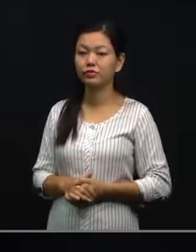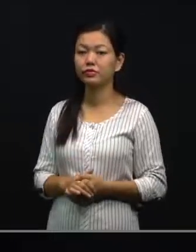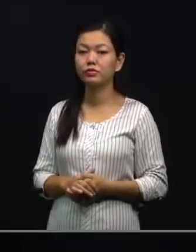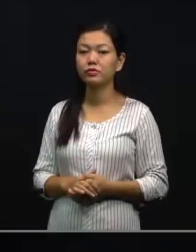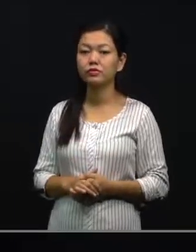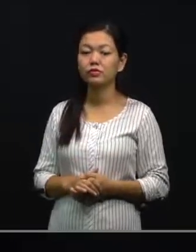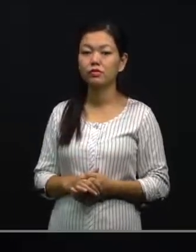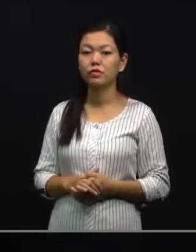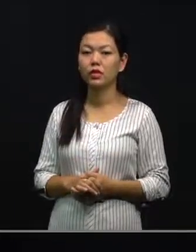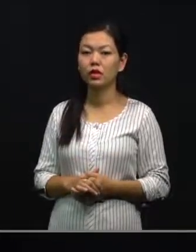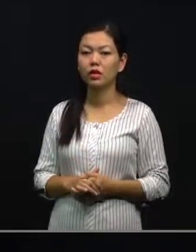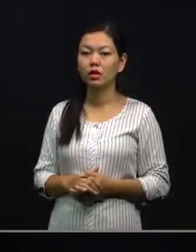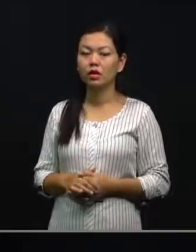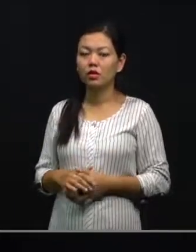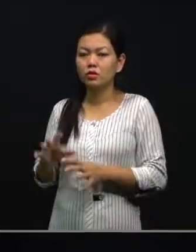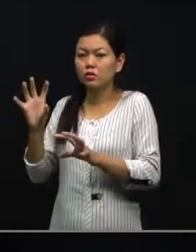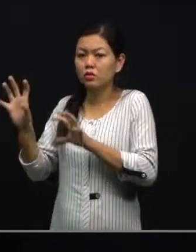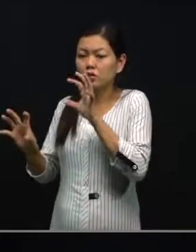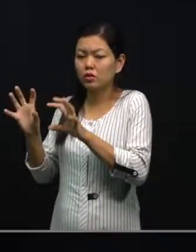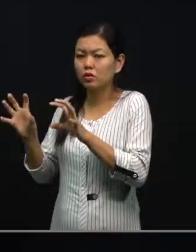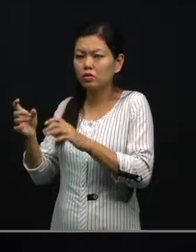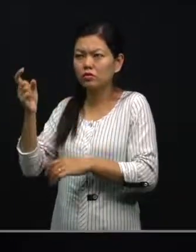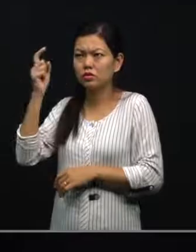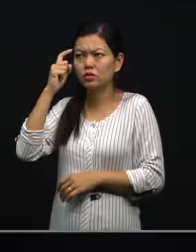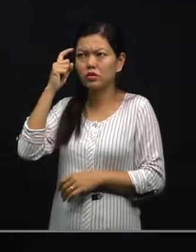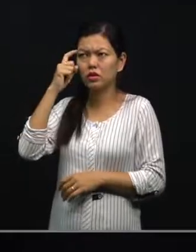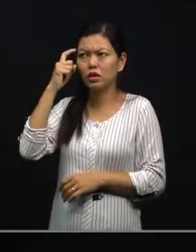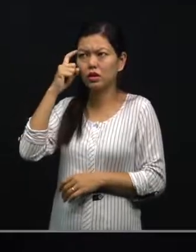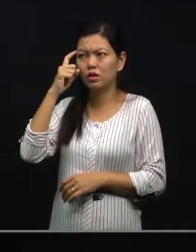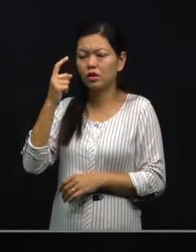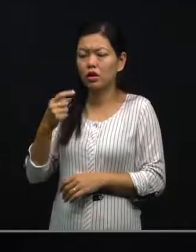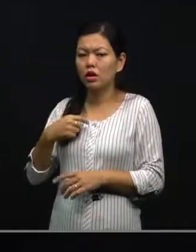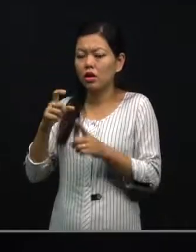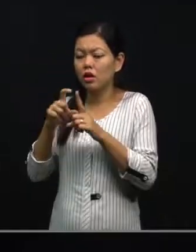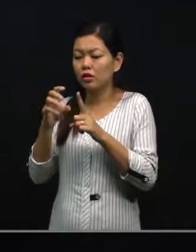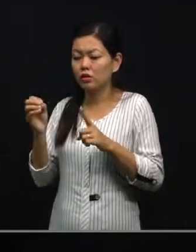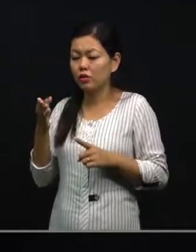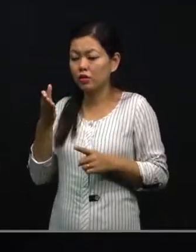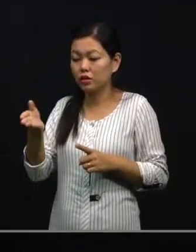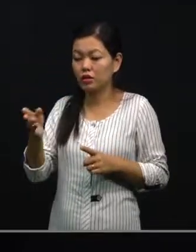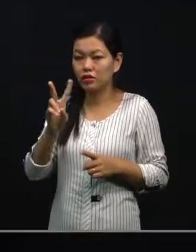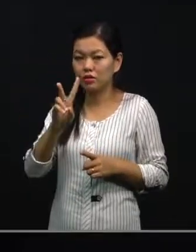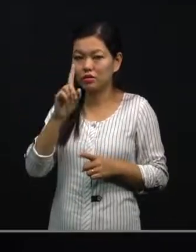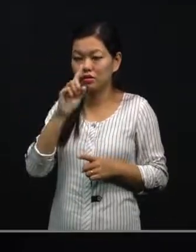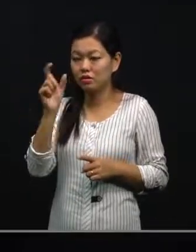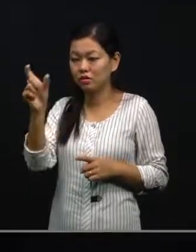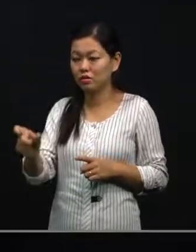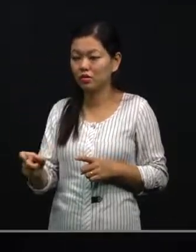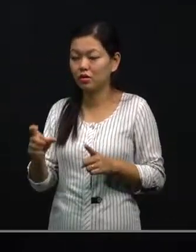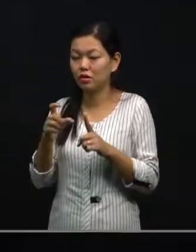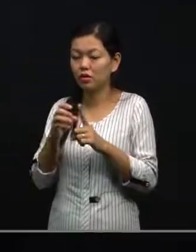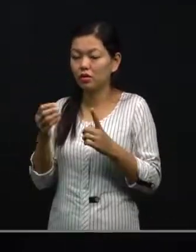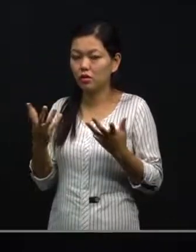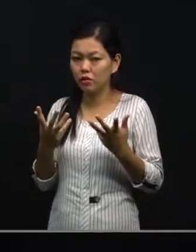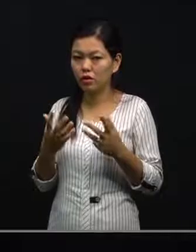with Miss Virginia, because she has never harmed the ghost. Remember, the ghost